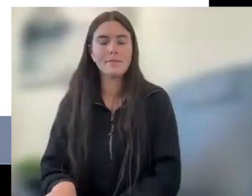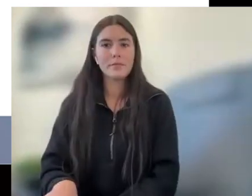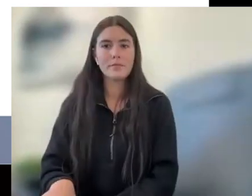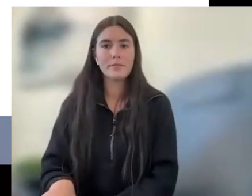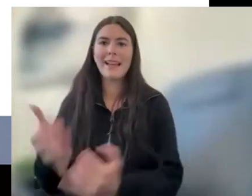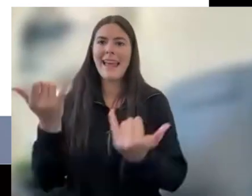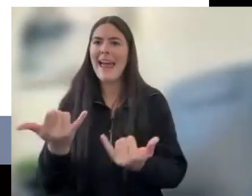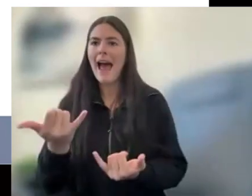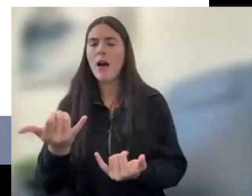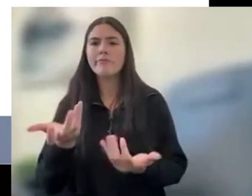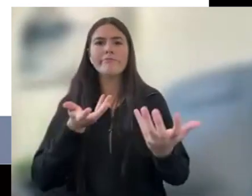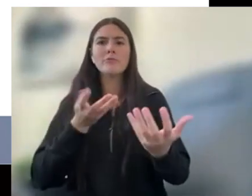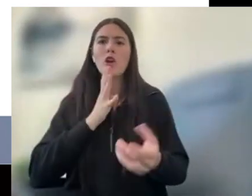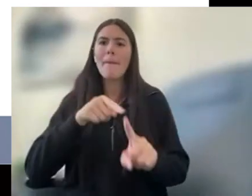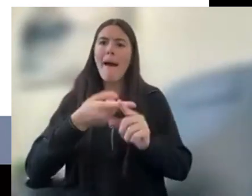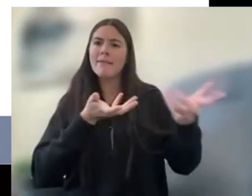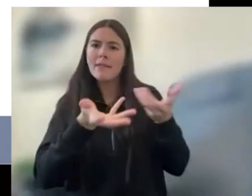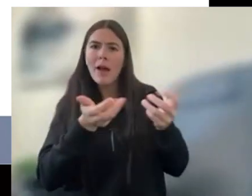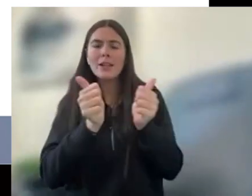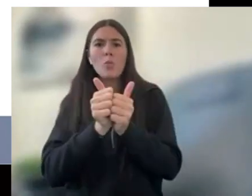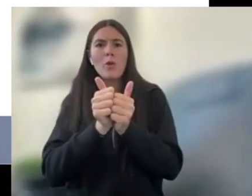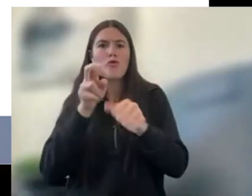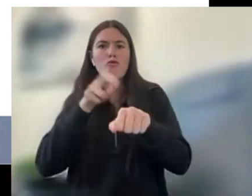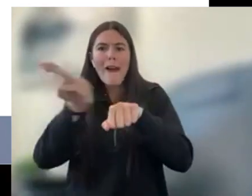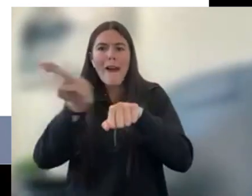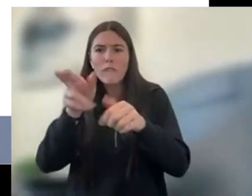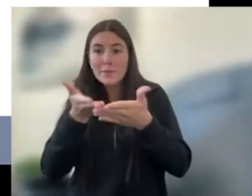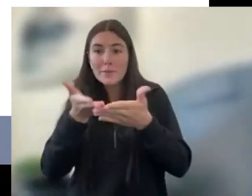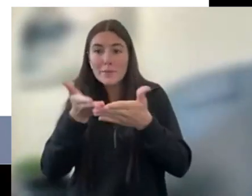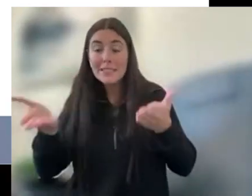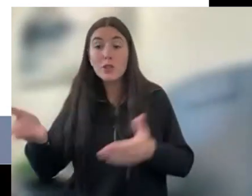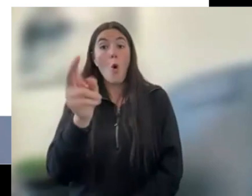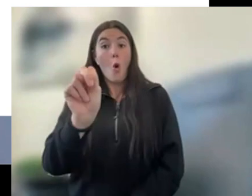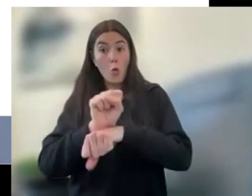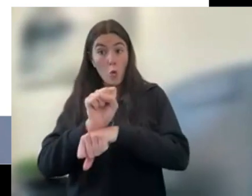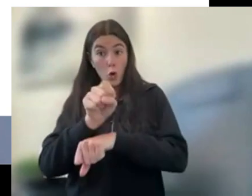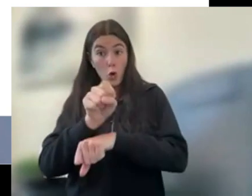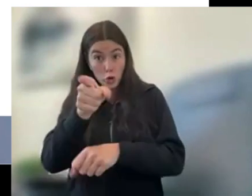with reference materials. For your own work, do you get